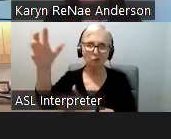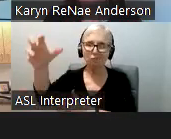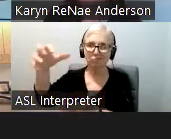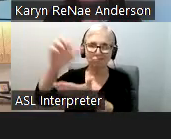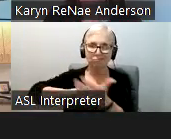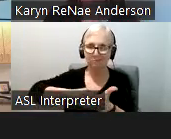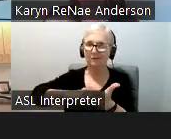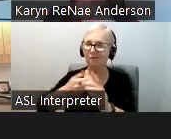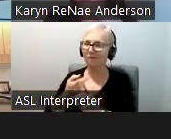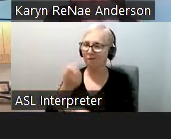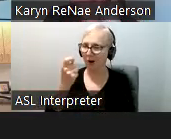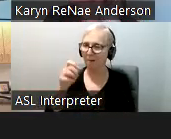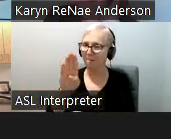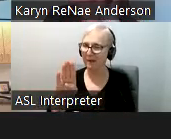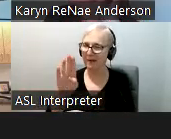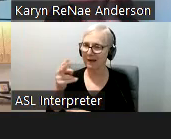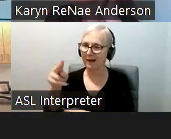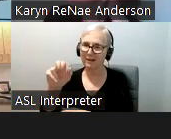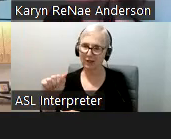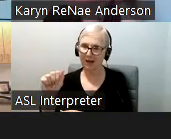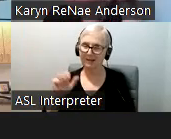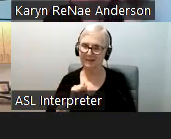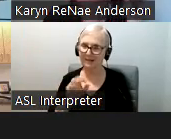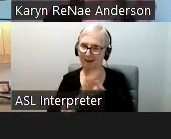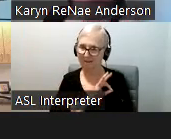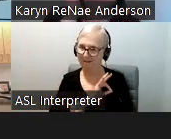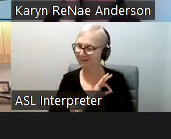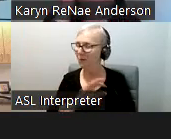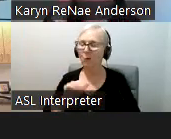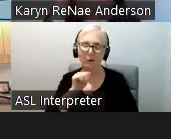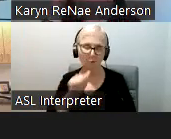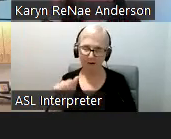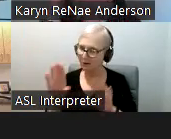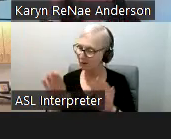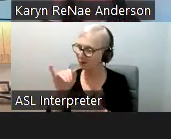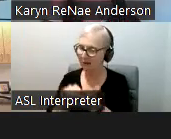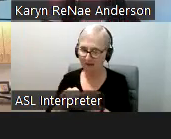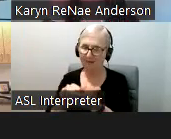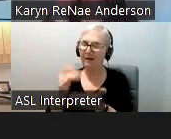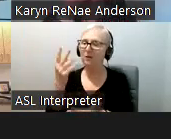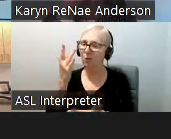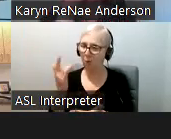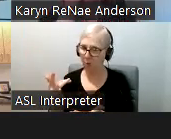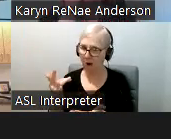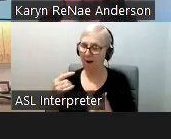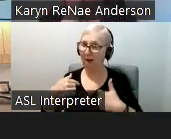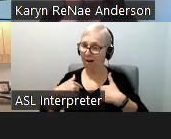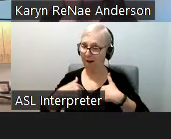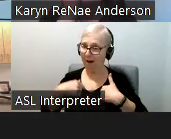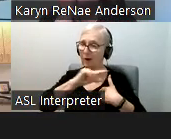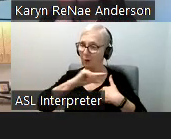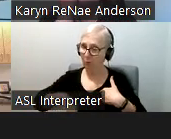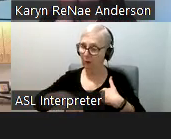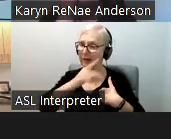from BHA staff right now. I know they're overwhelmed, which is why I, Queen, and Princess will be stepping in to help with